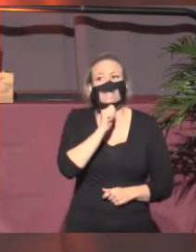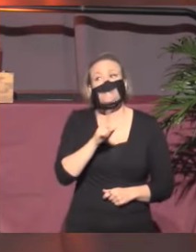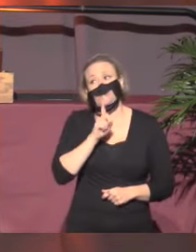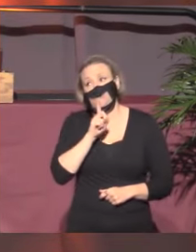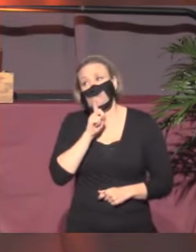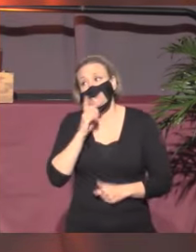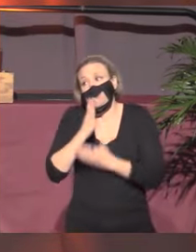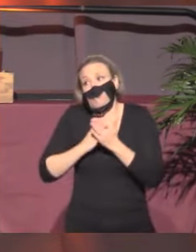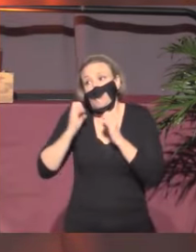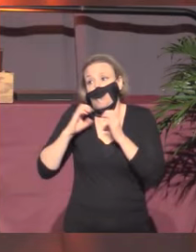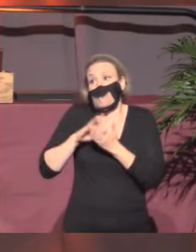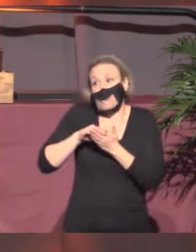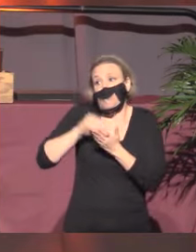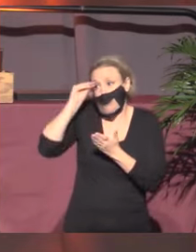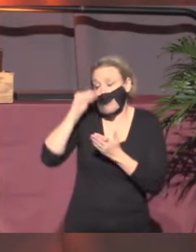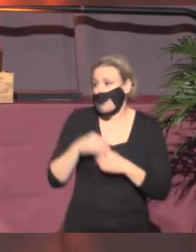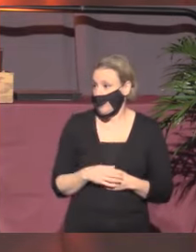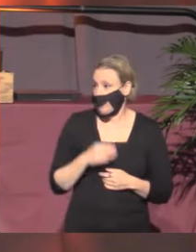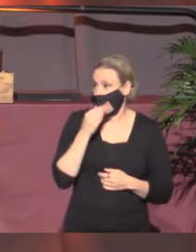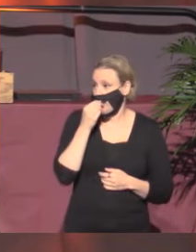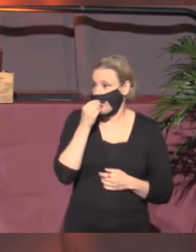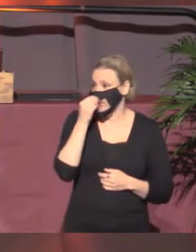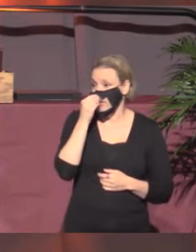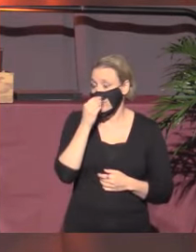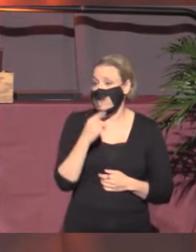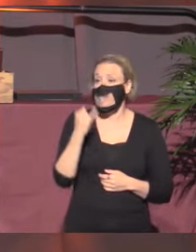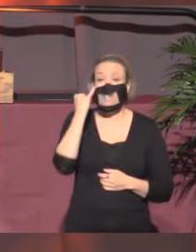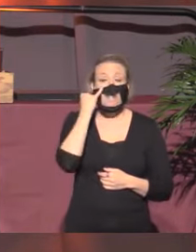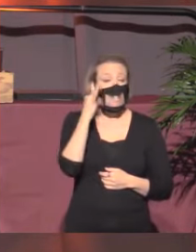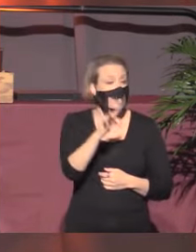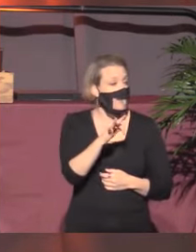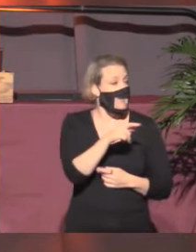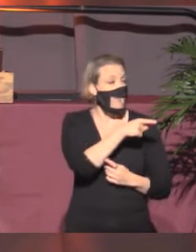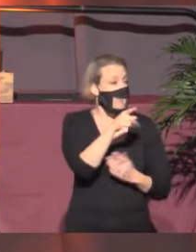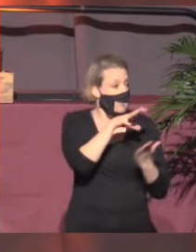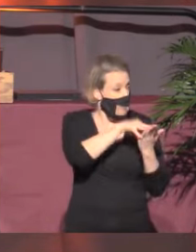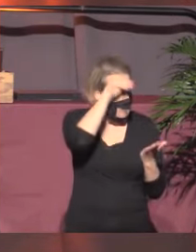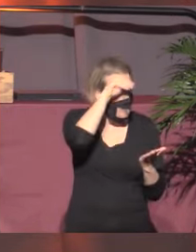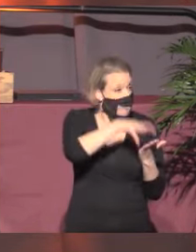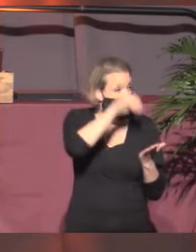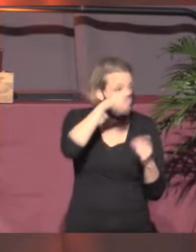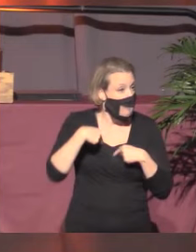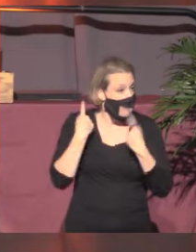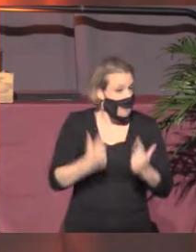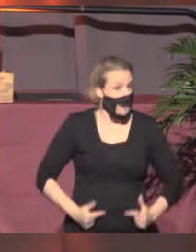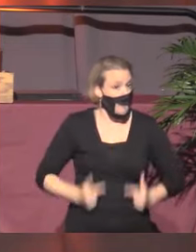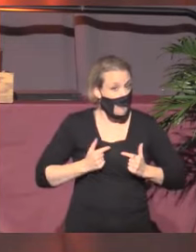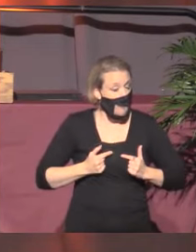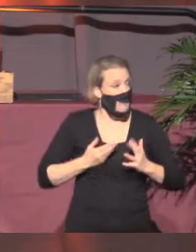If you are an educated person, then you've learned to be tolerant. At least I hope